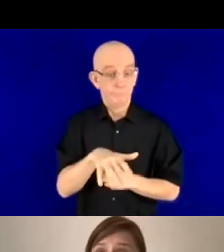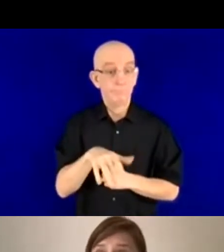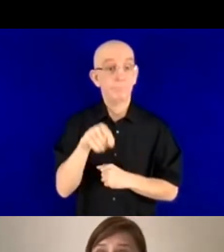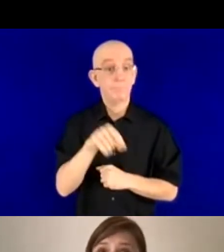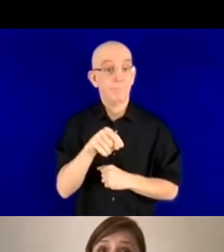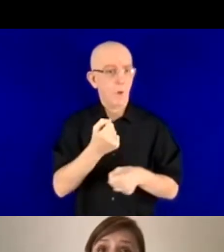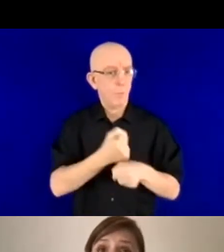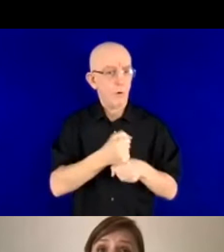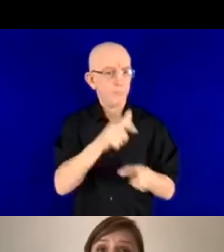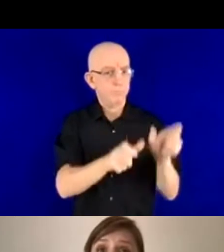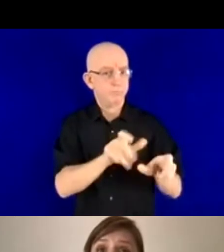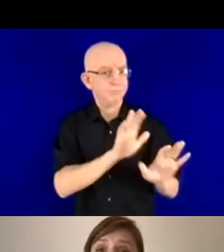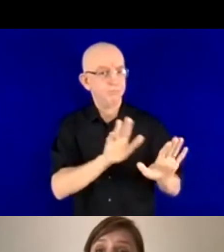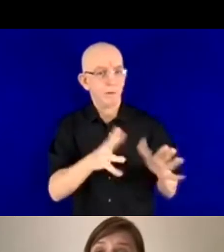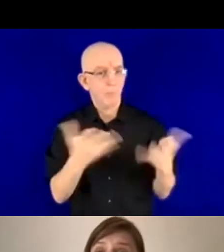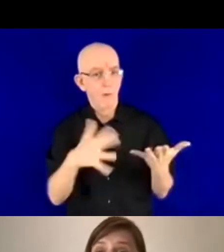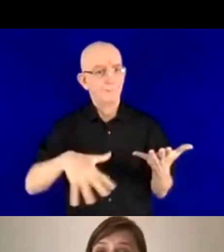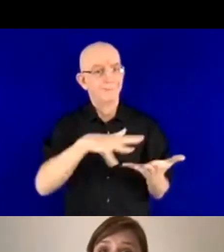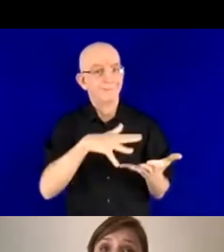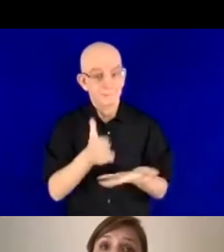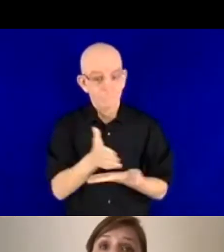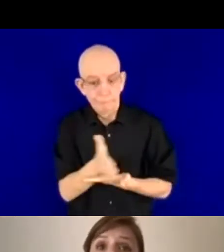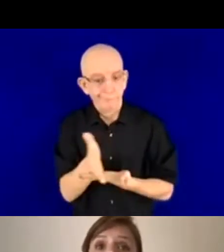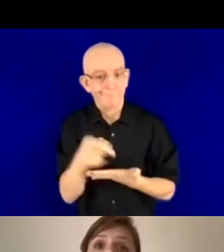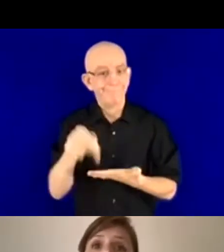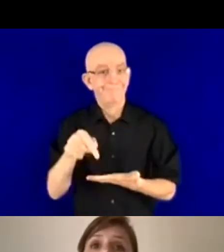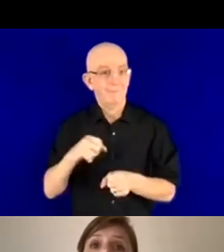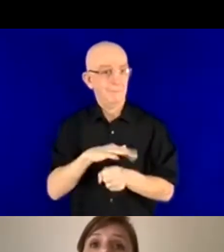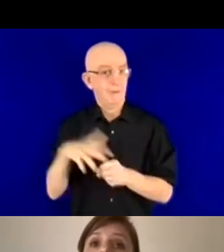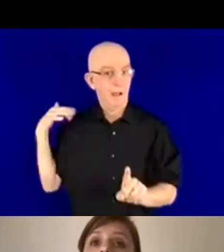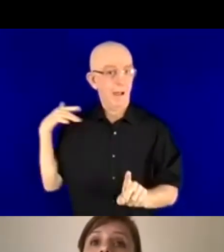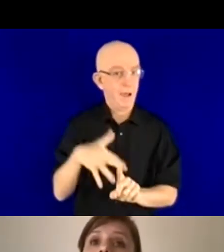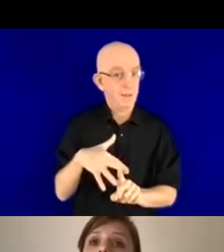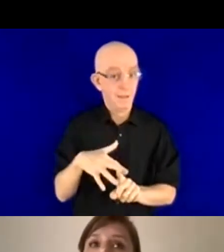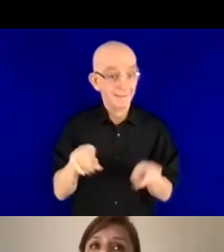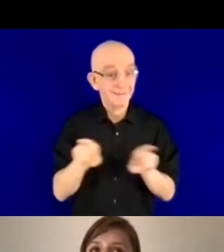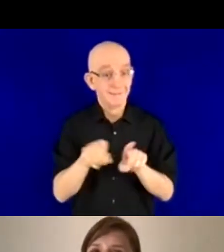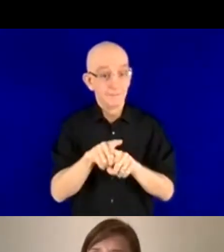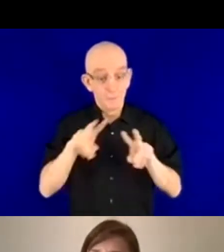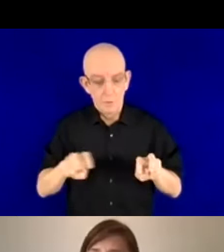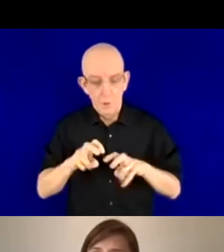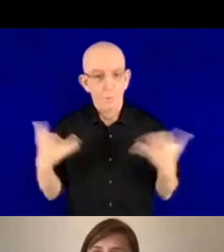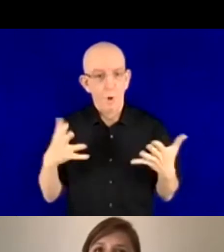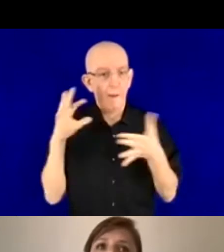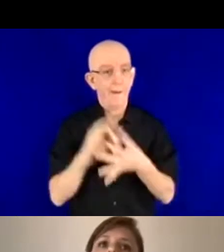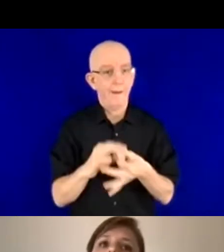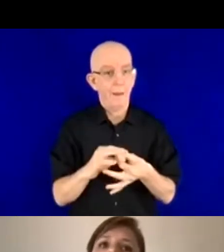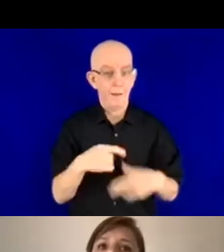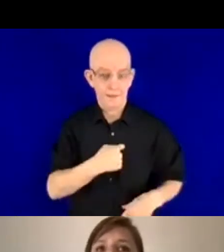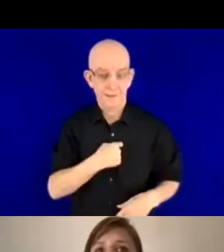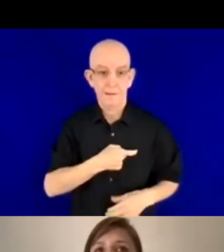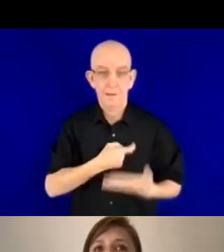by Schnuck. And also a very recent publication on techniques used by deaf interpreters